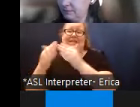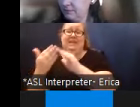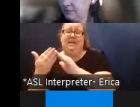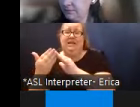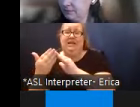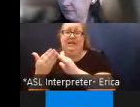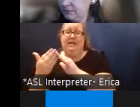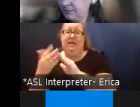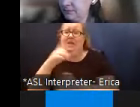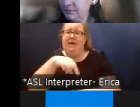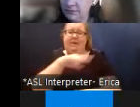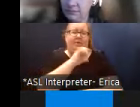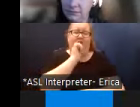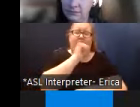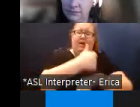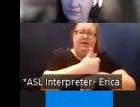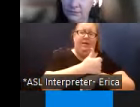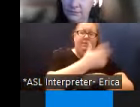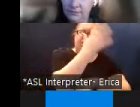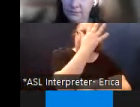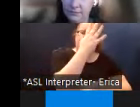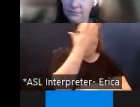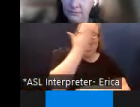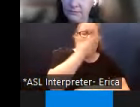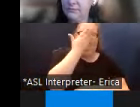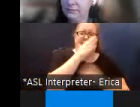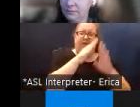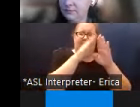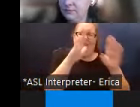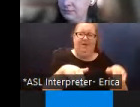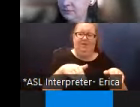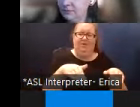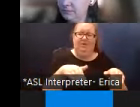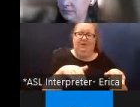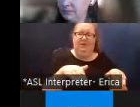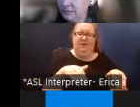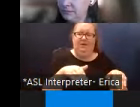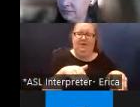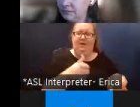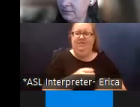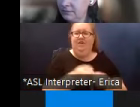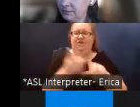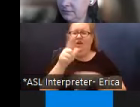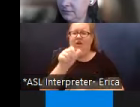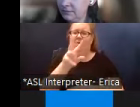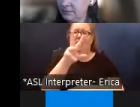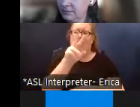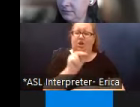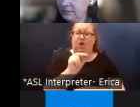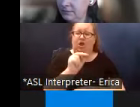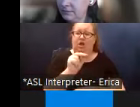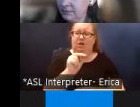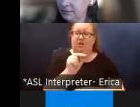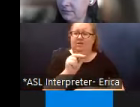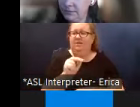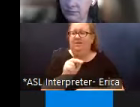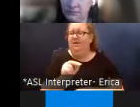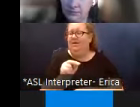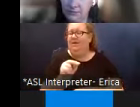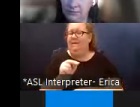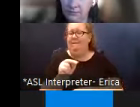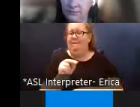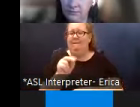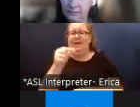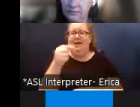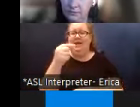they're not going to put a tree up in front of their house. They're taking away their lawns. They want to do, the green strip, even in the